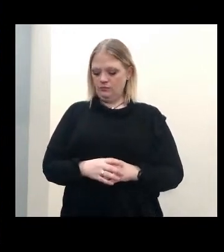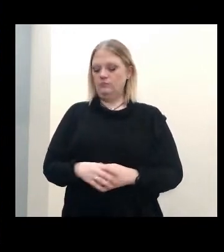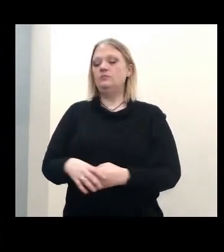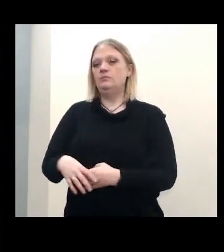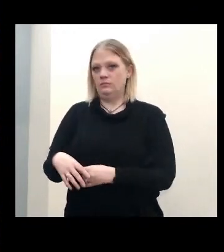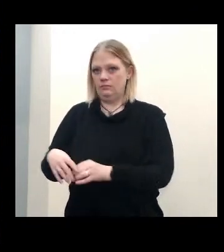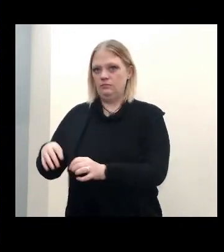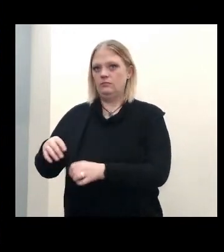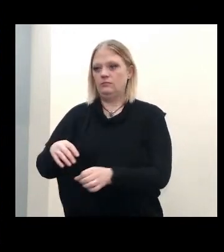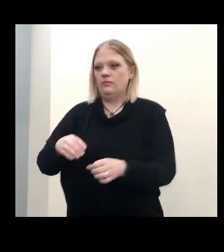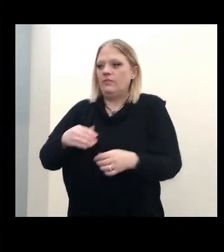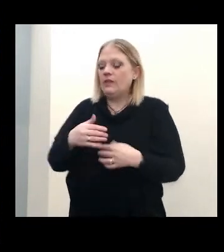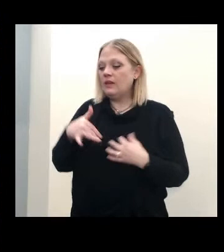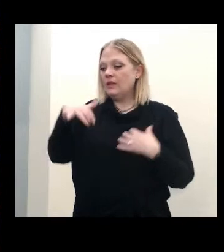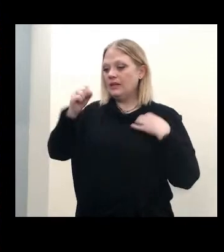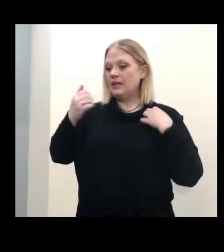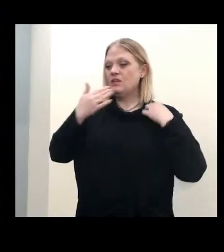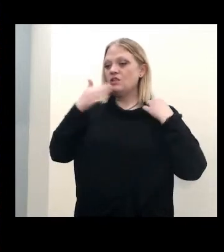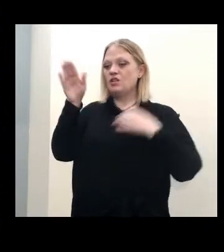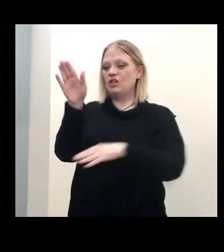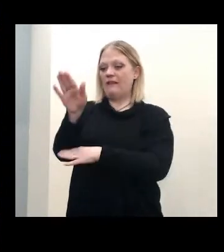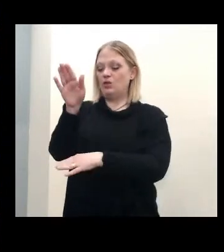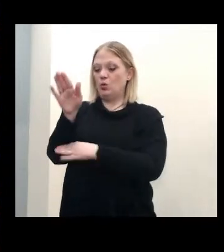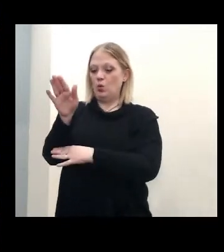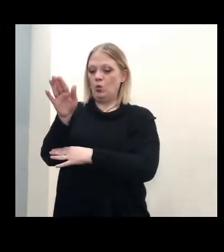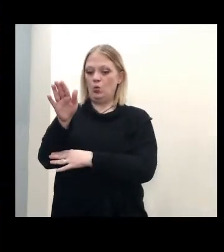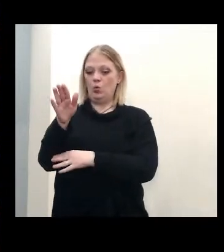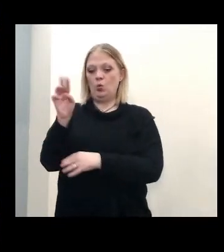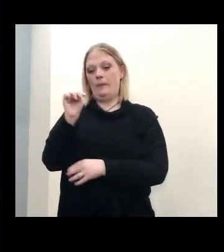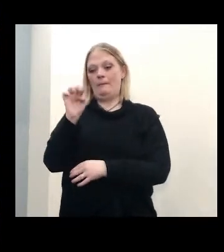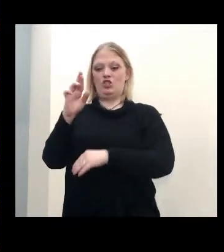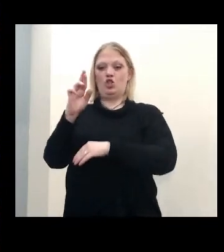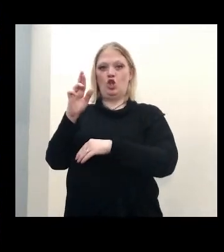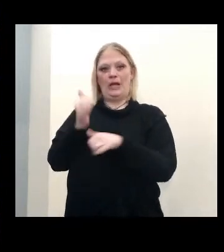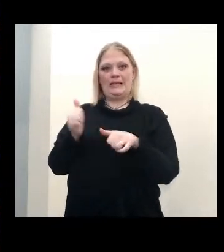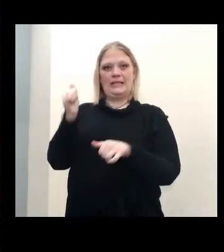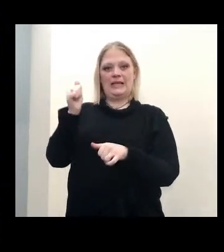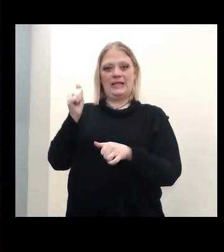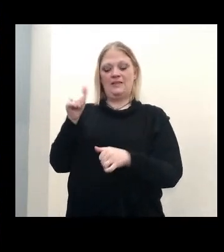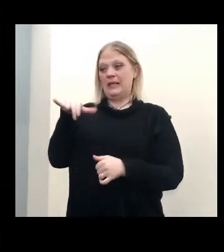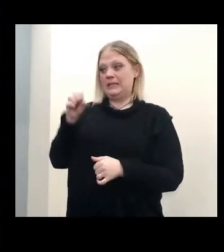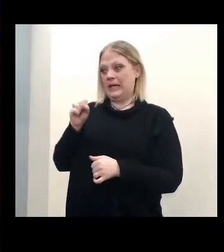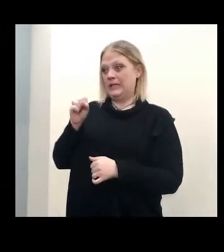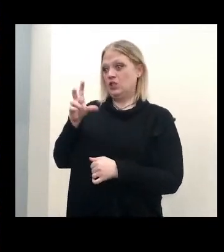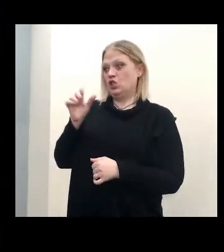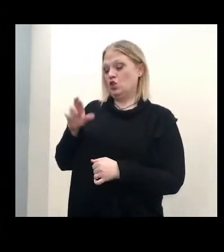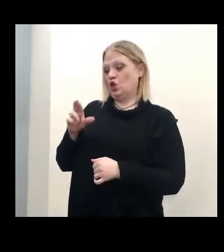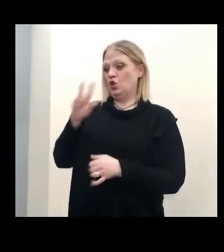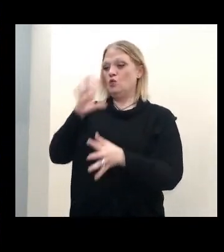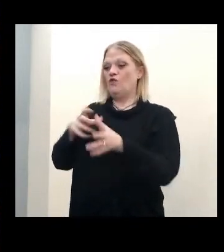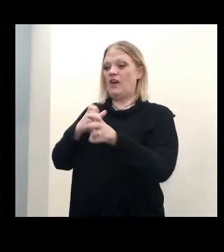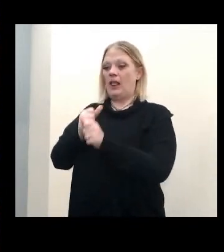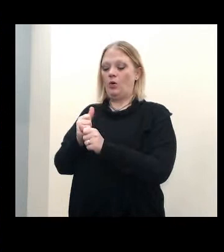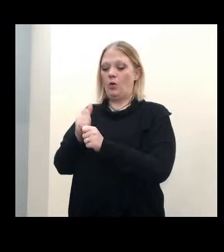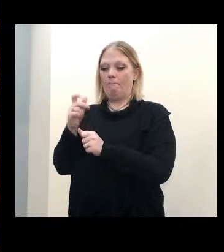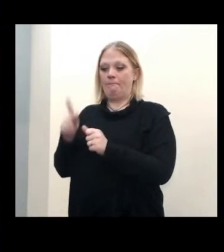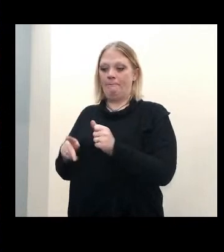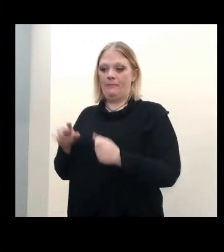Yes, good afternoon, Mr. Executive. Hi, David. Yes, sir. Just to follow up on Chris's